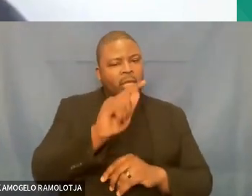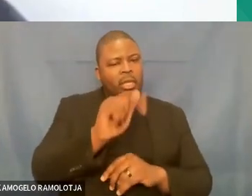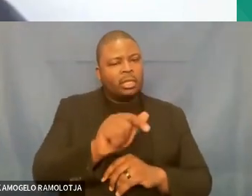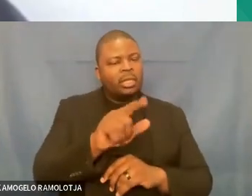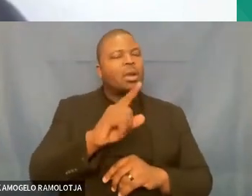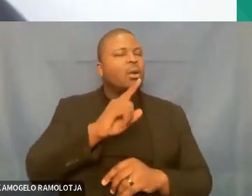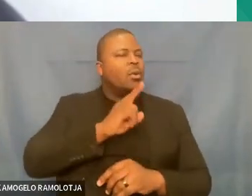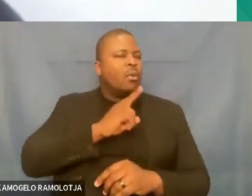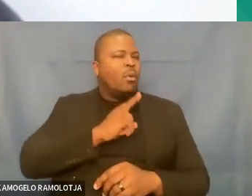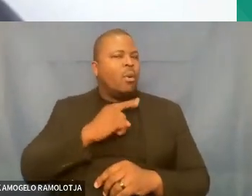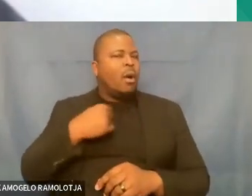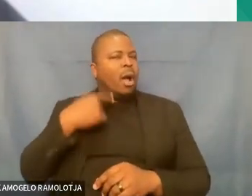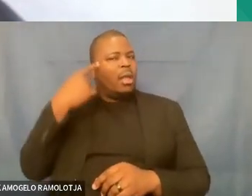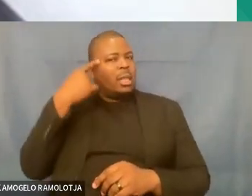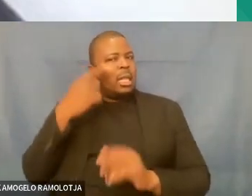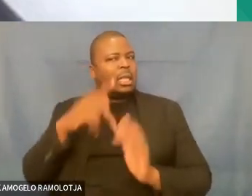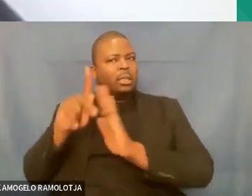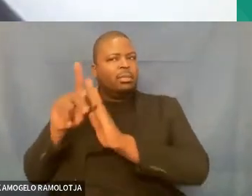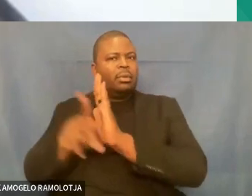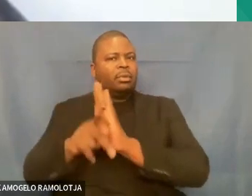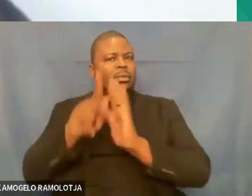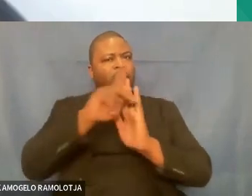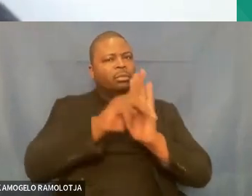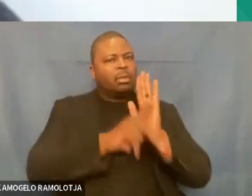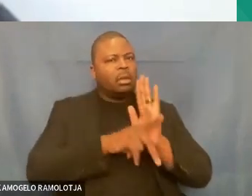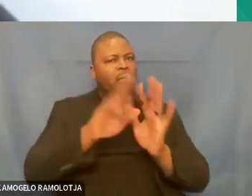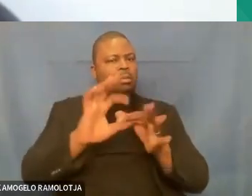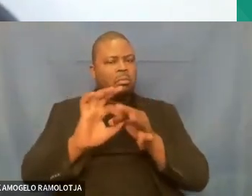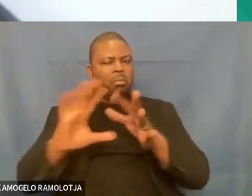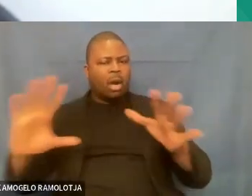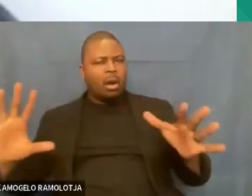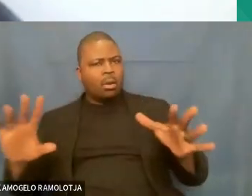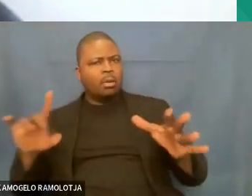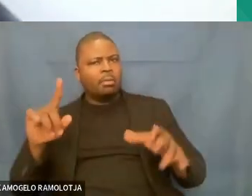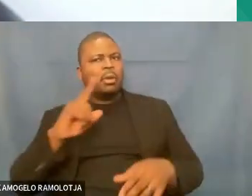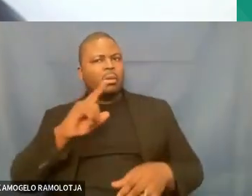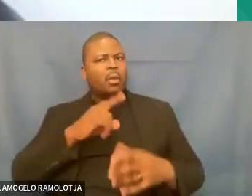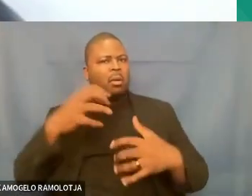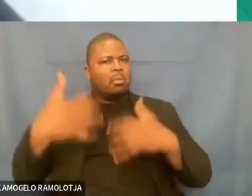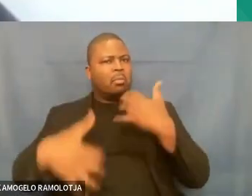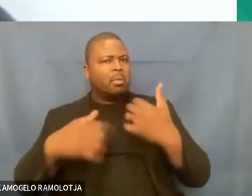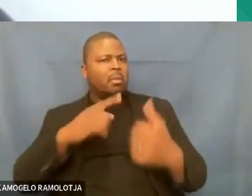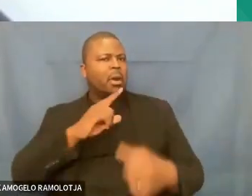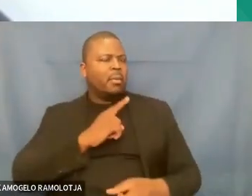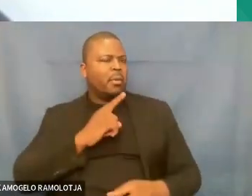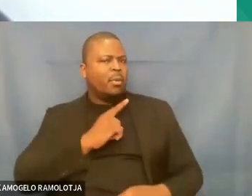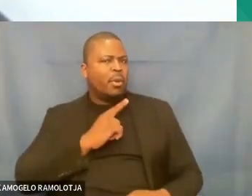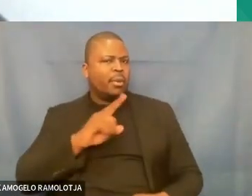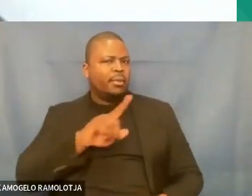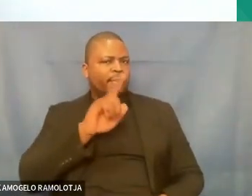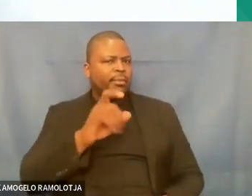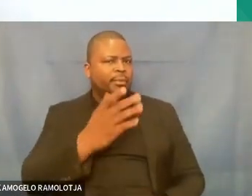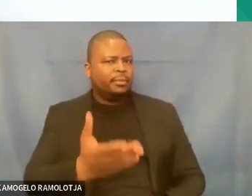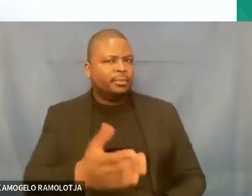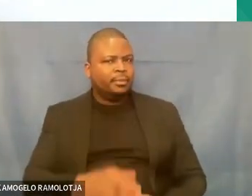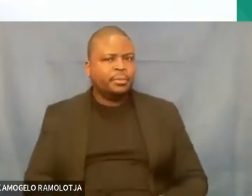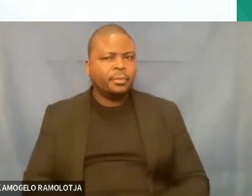think there is such a disconnect between policies and actual implementation and realization of those?